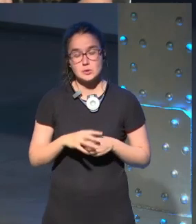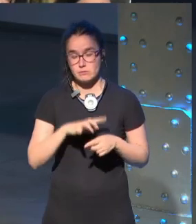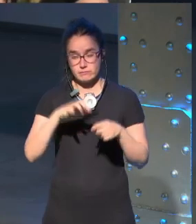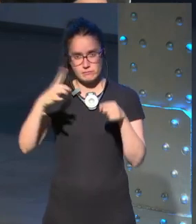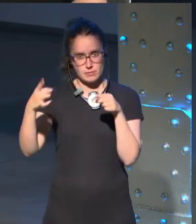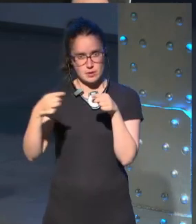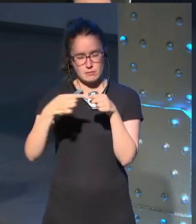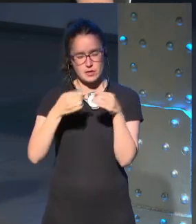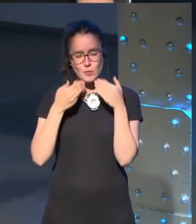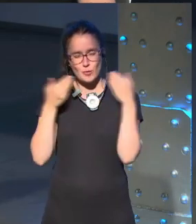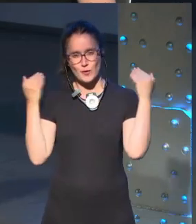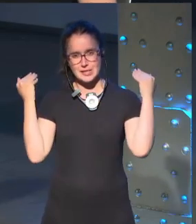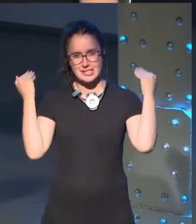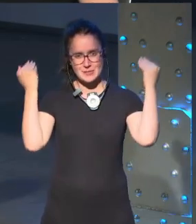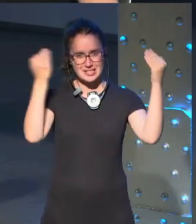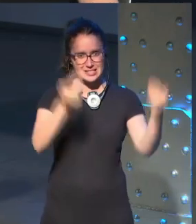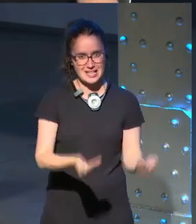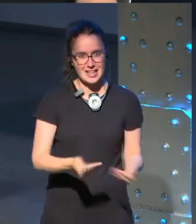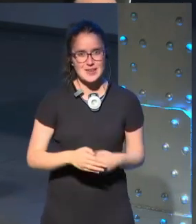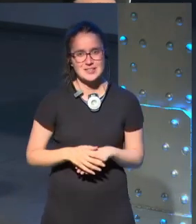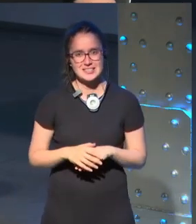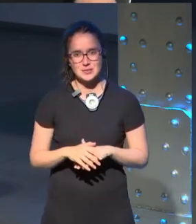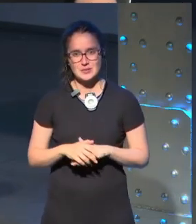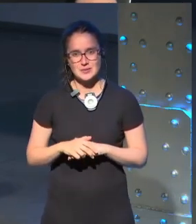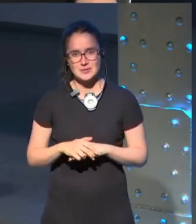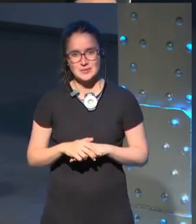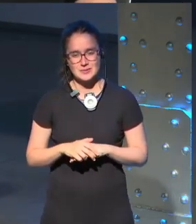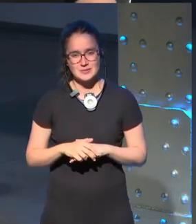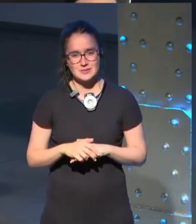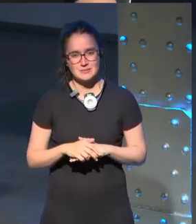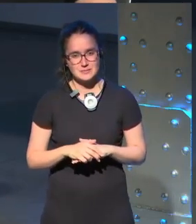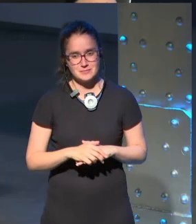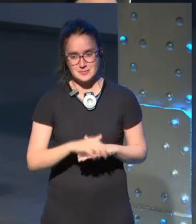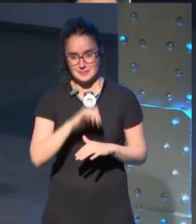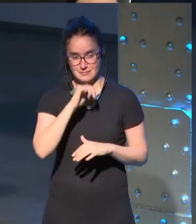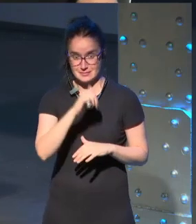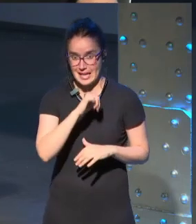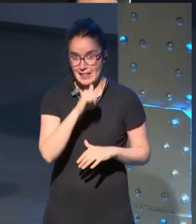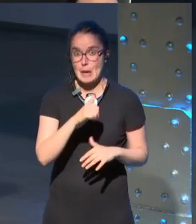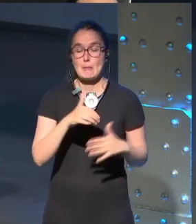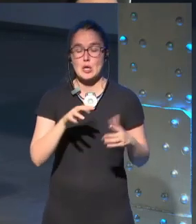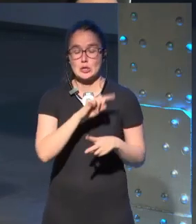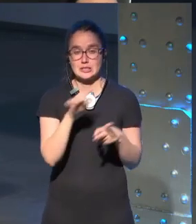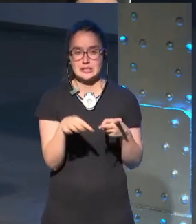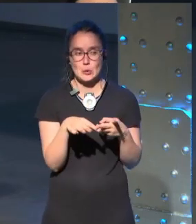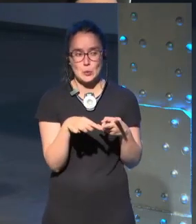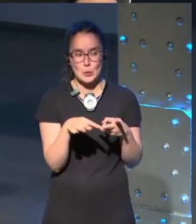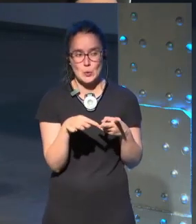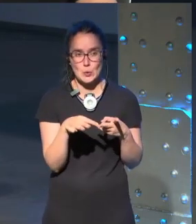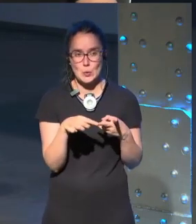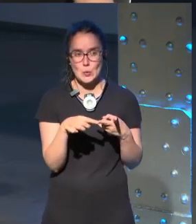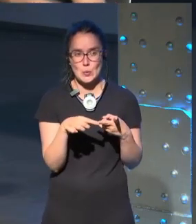you. But You're welcome. But number two, I think I probably also owe a debt of gratitude to my